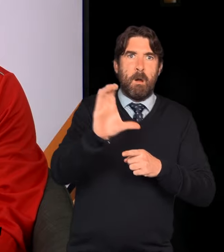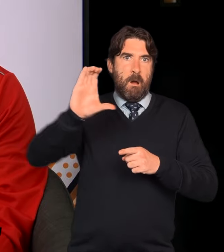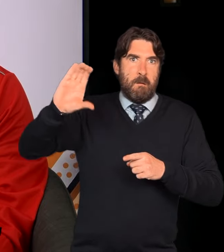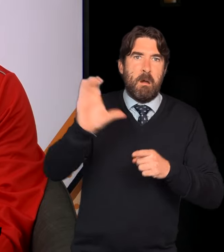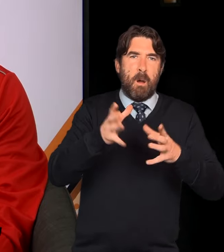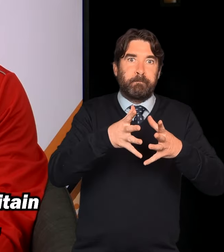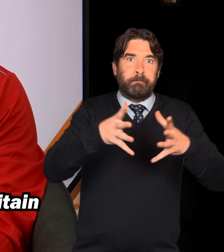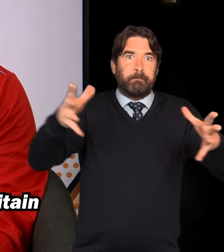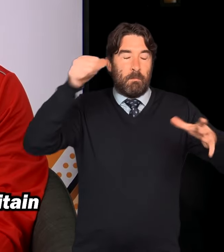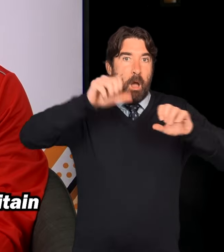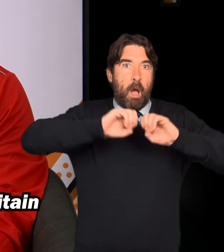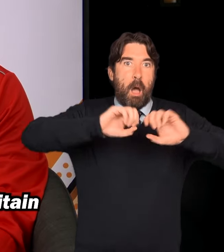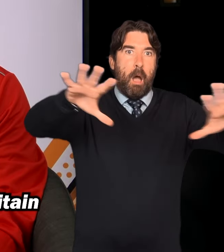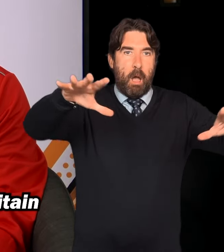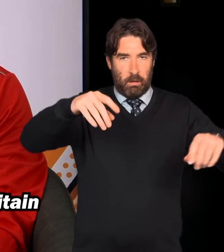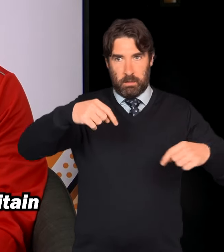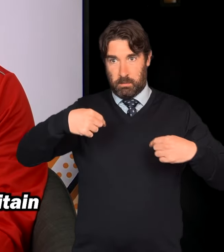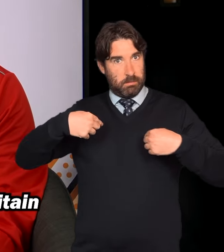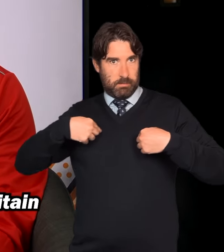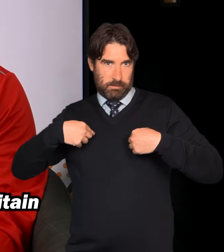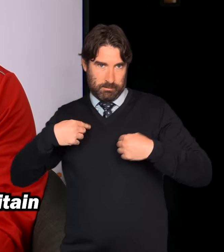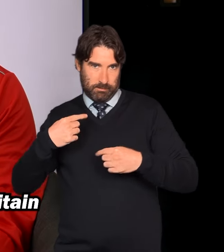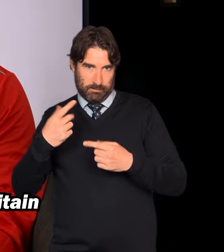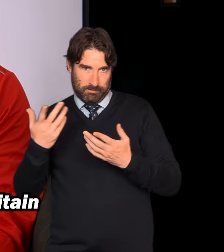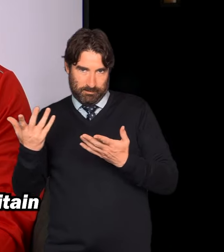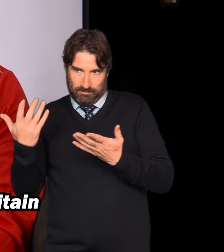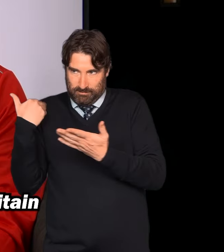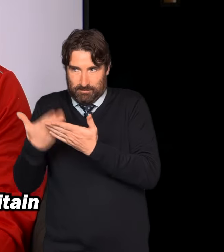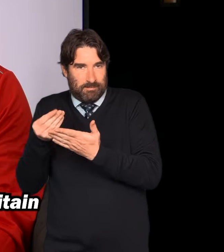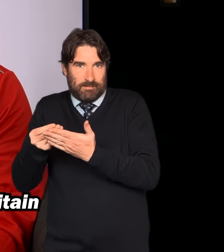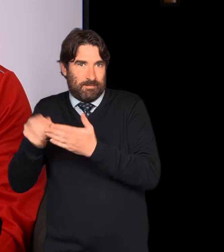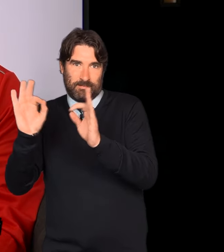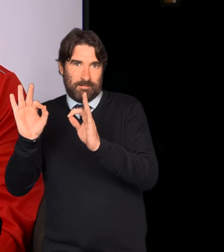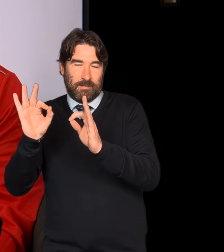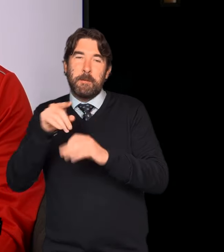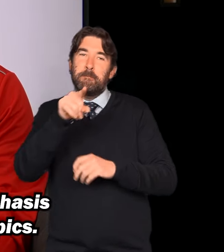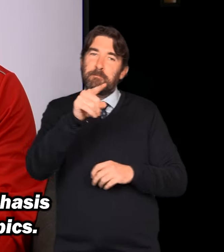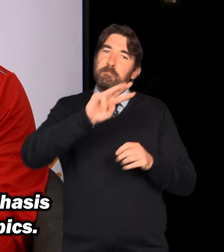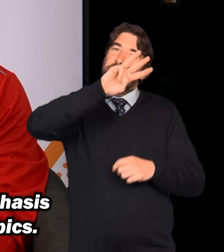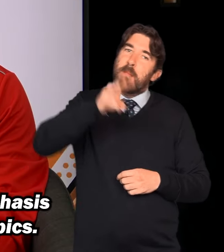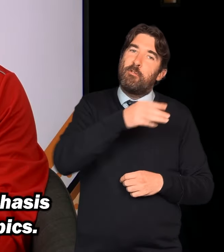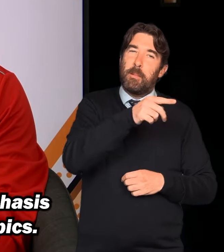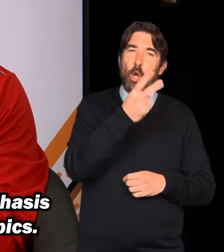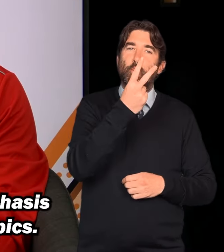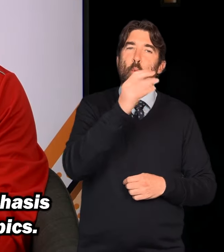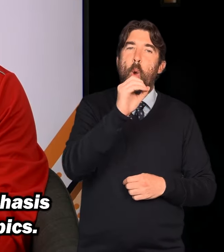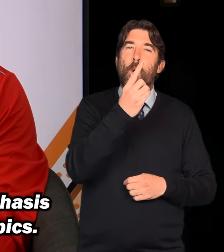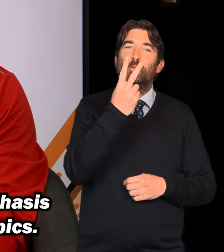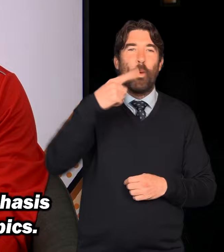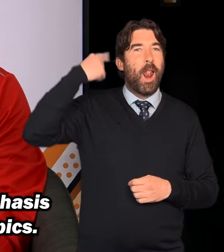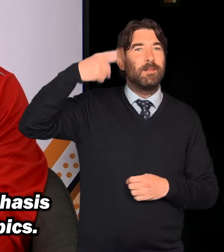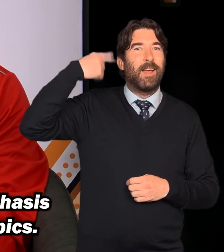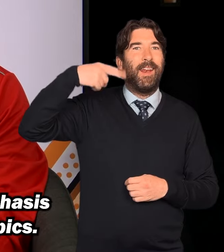recent history. But that really in Great Britain only came in 2012 when the government decided to make a big emphasis